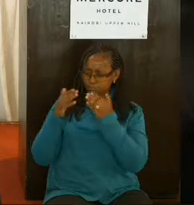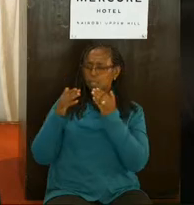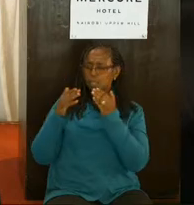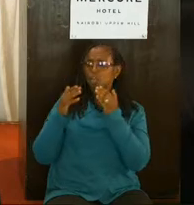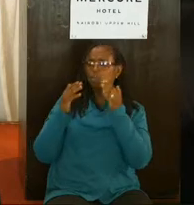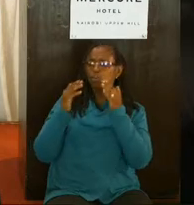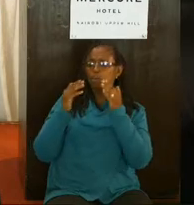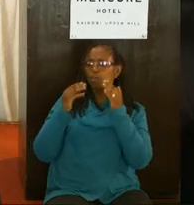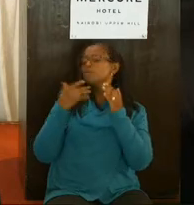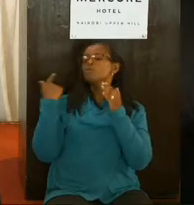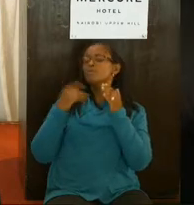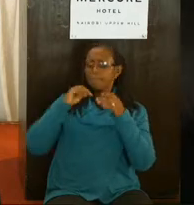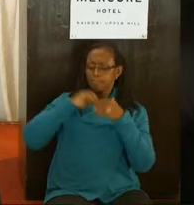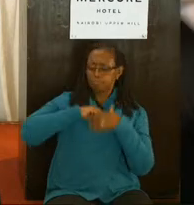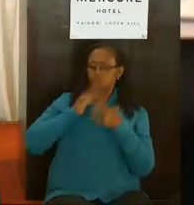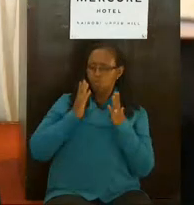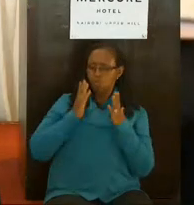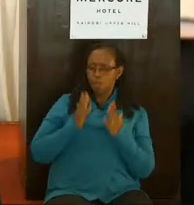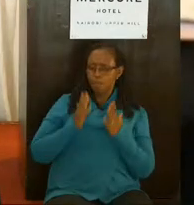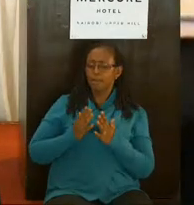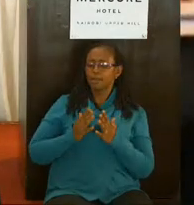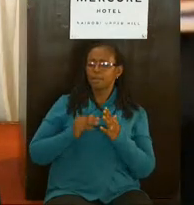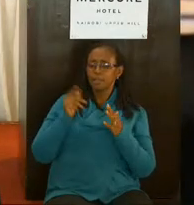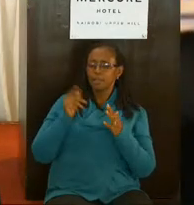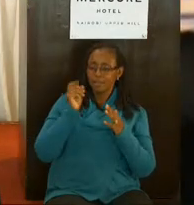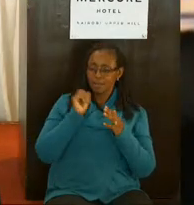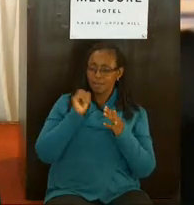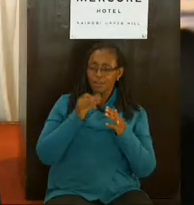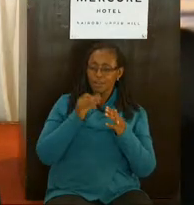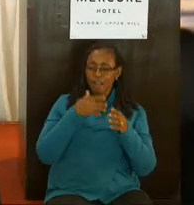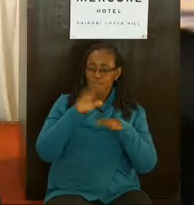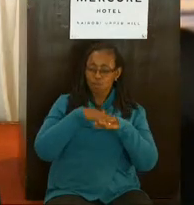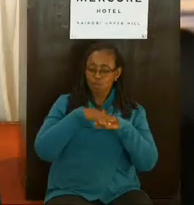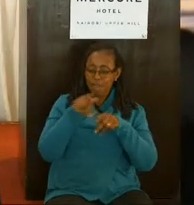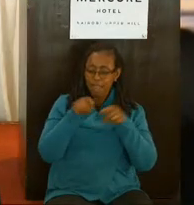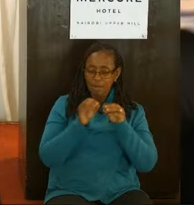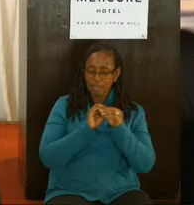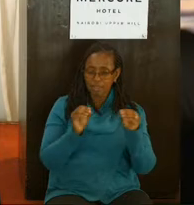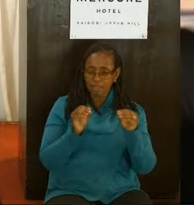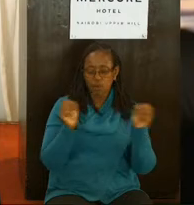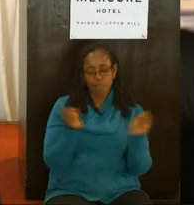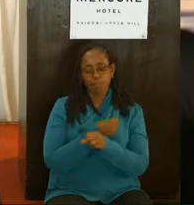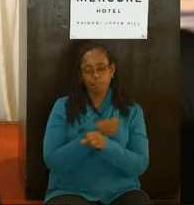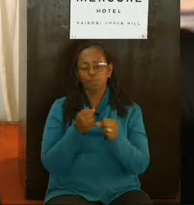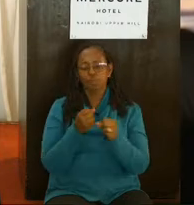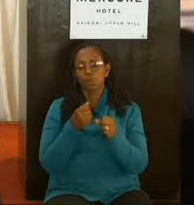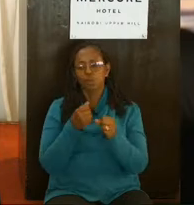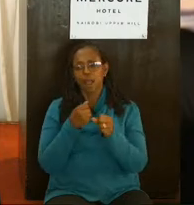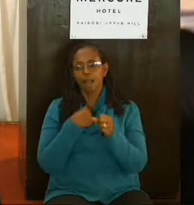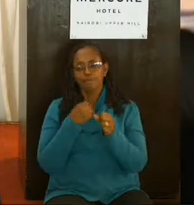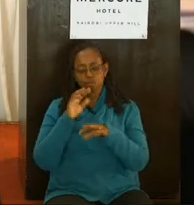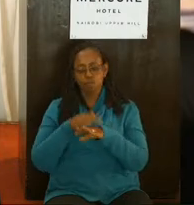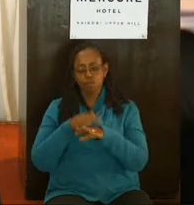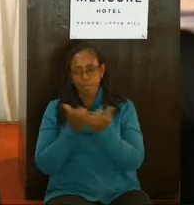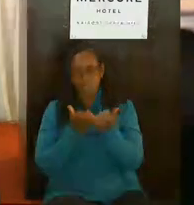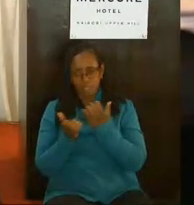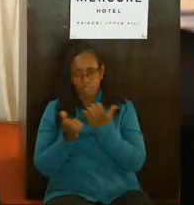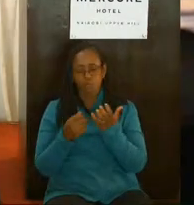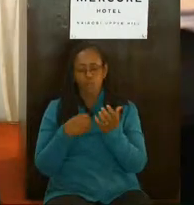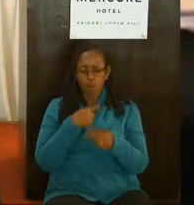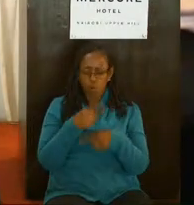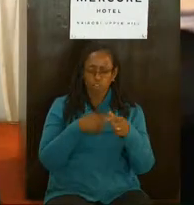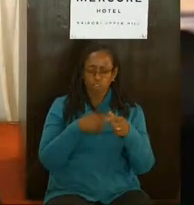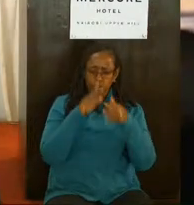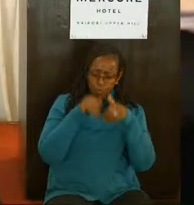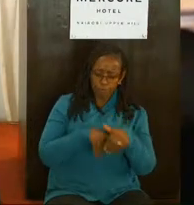completely converted that unless we have good governance then we can't have good business and we will continue adhering to